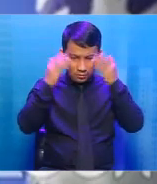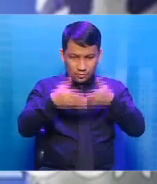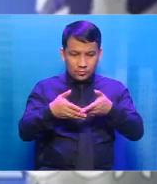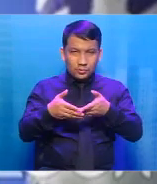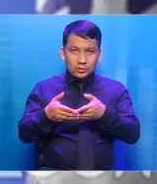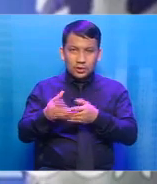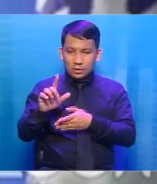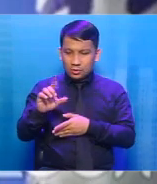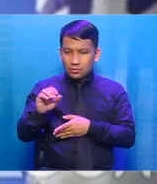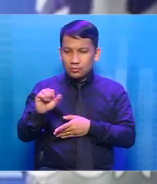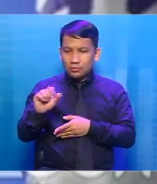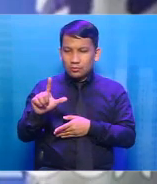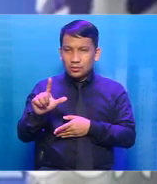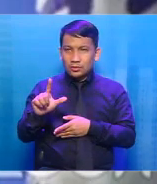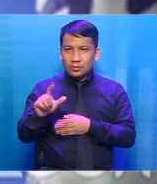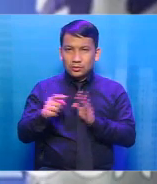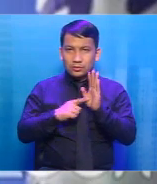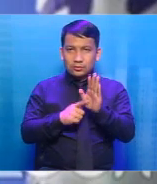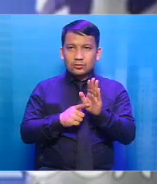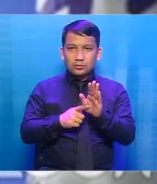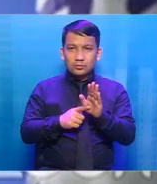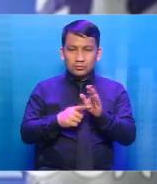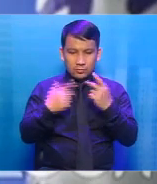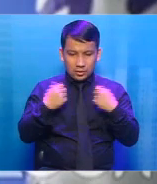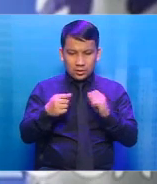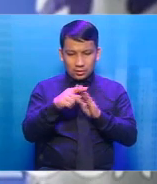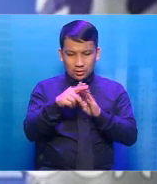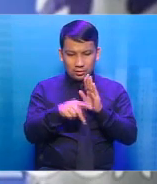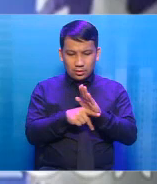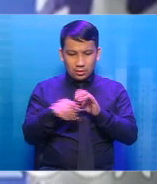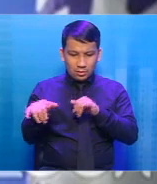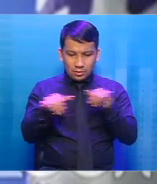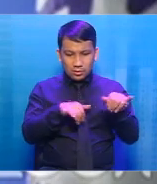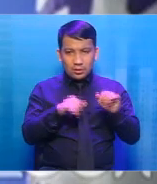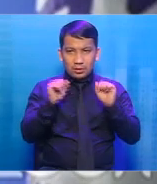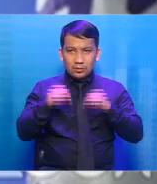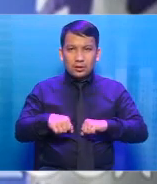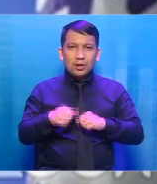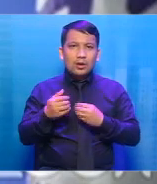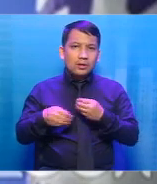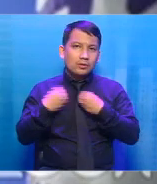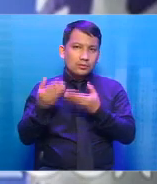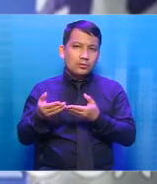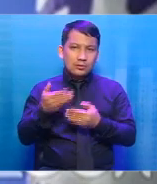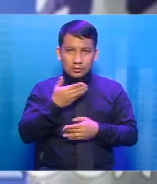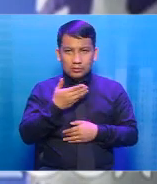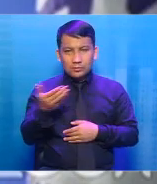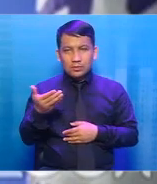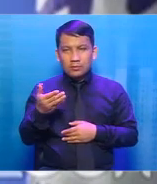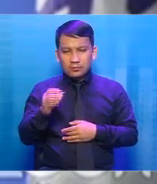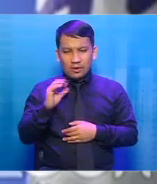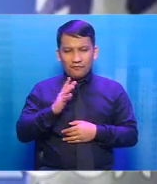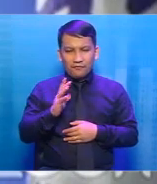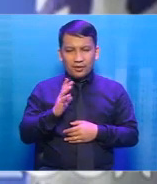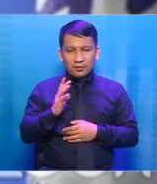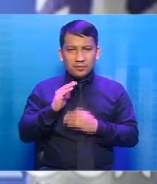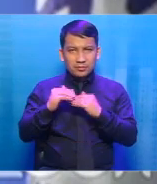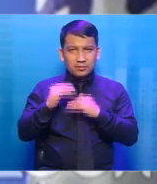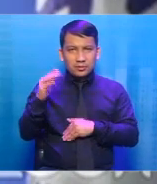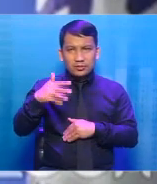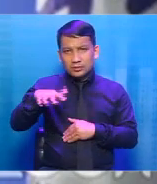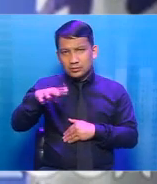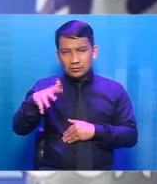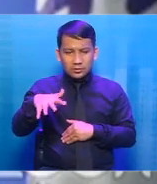localized quarantines and implementing the minimum health standards actually can give us a better deal wherein we address